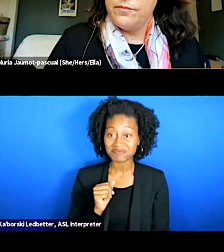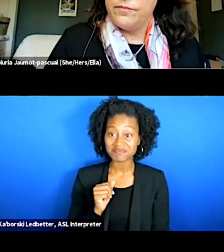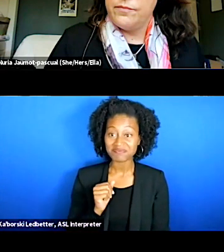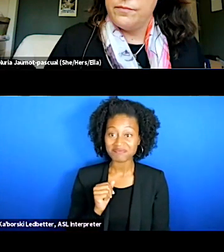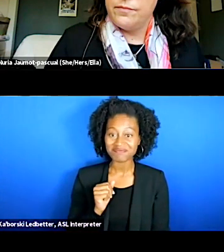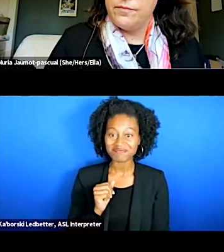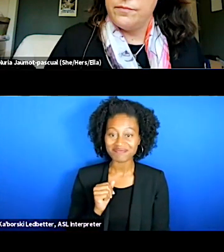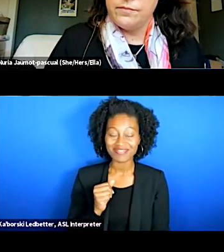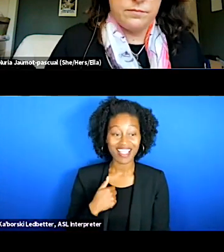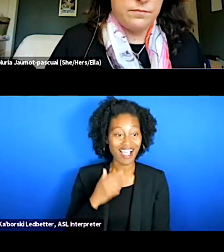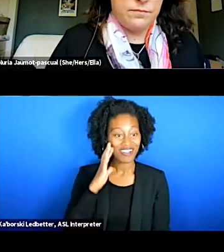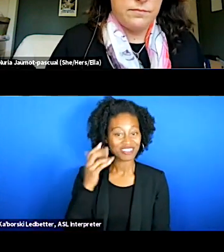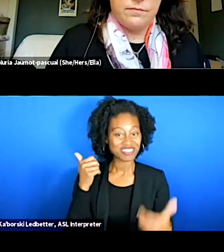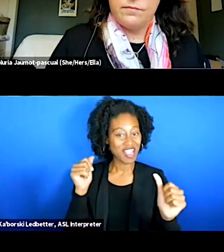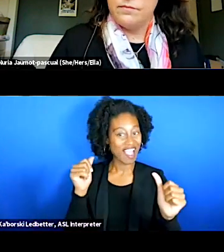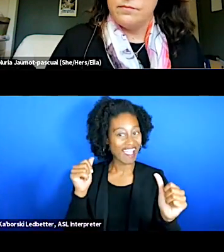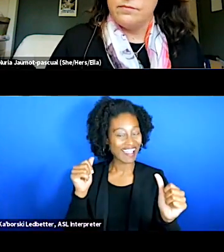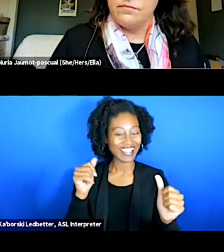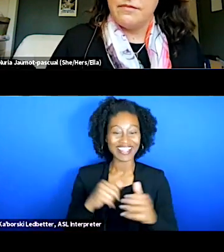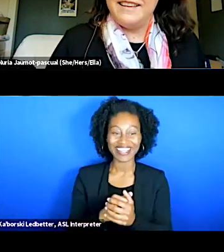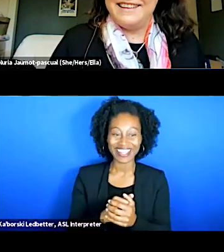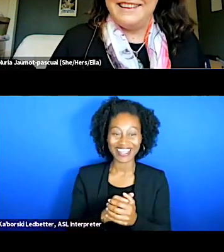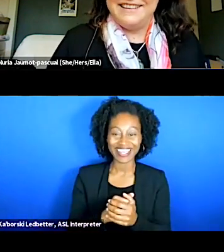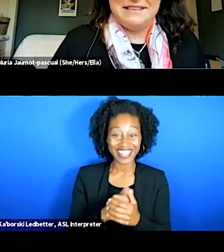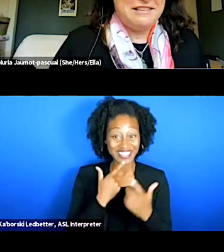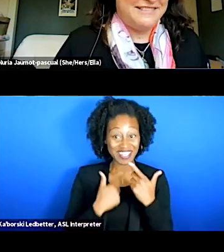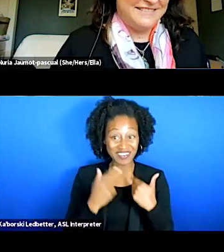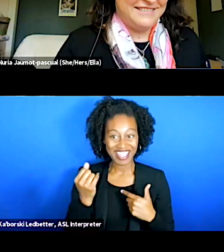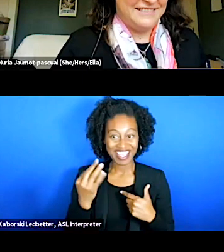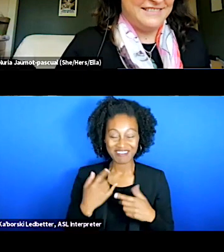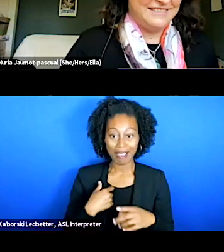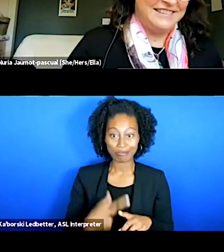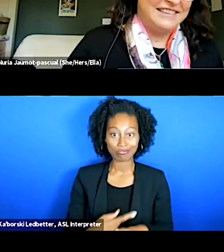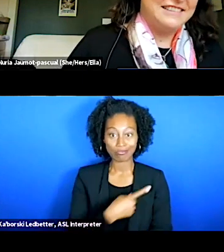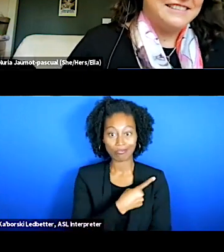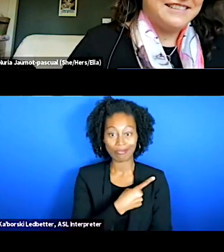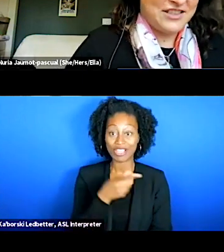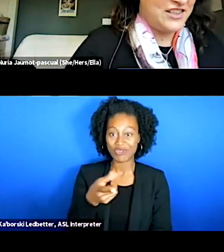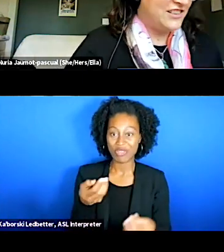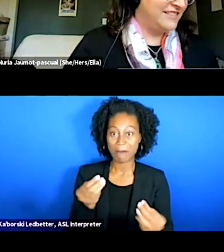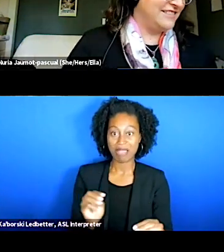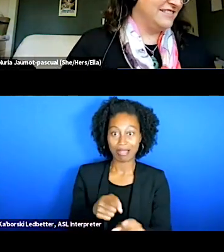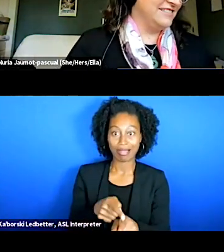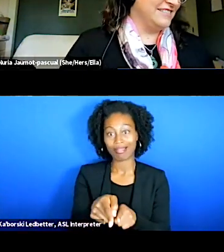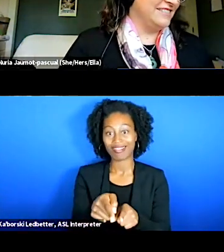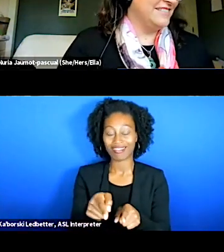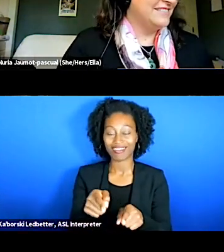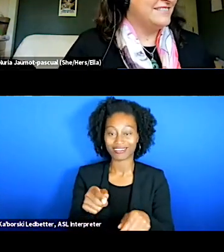How about I try and you can correct me as the the methodologist on our team? Sure.